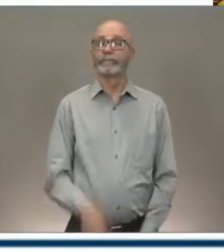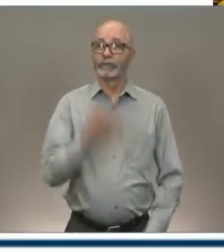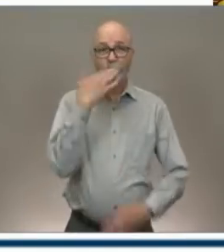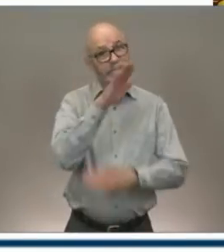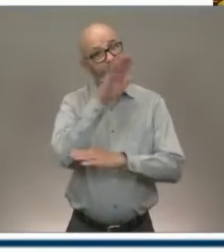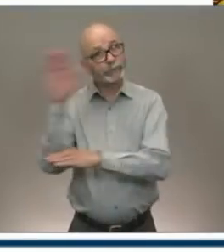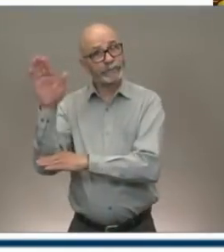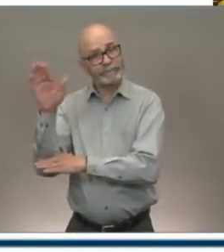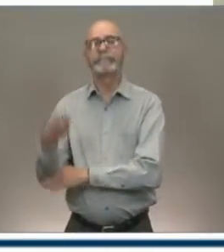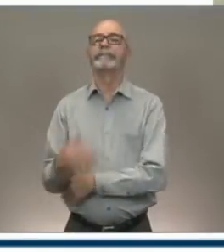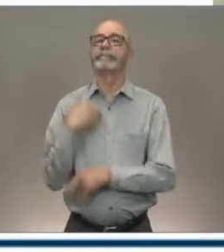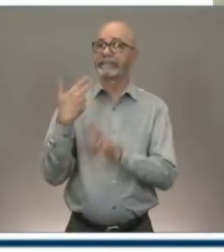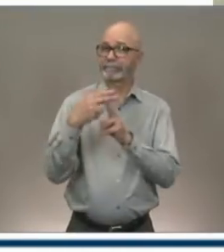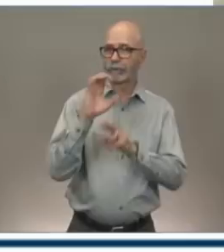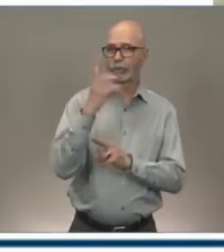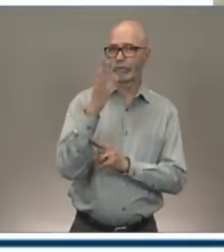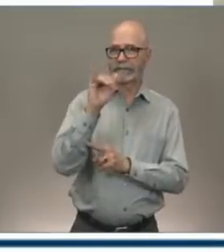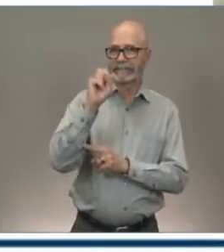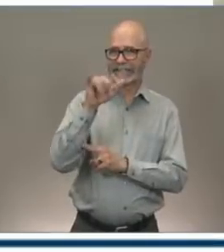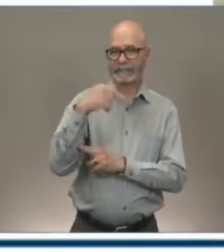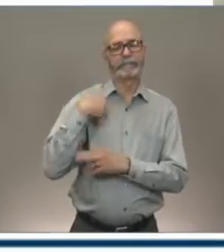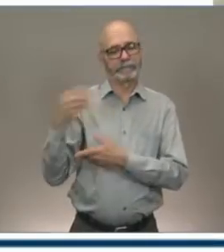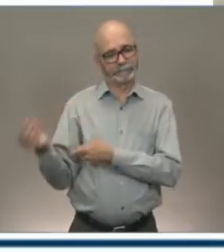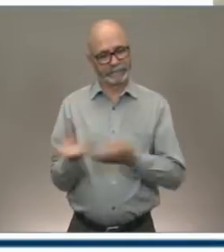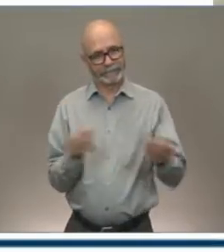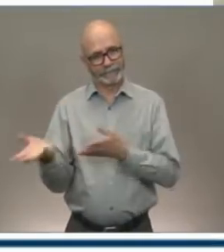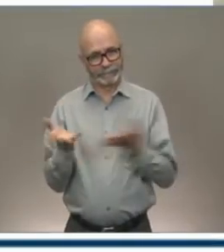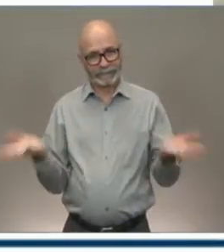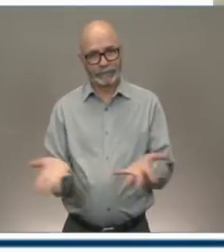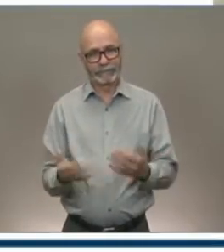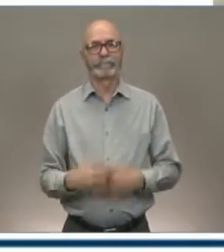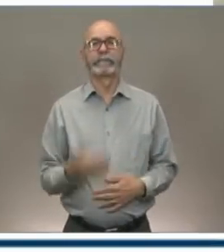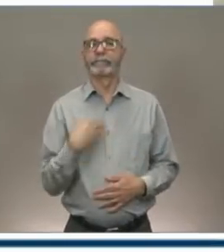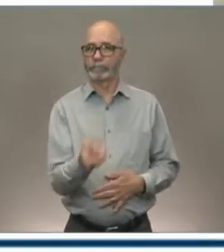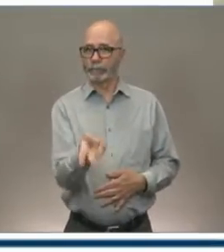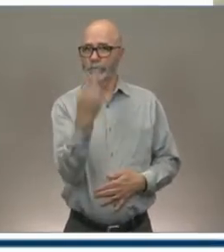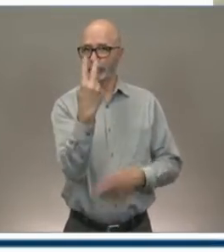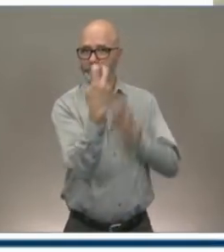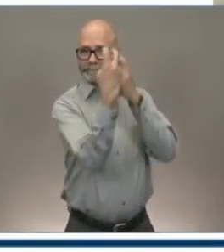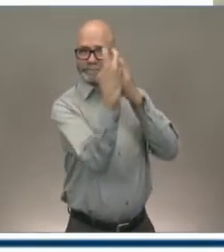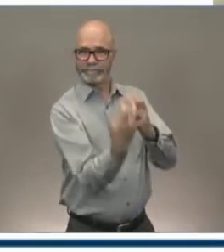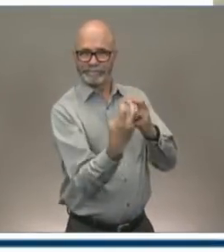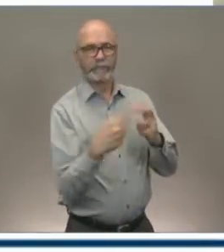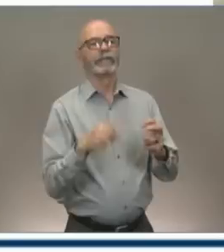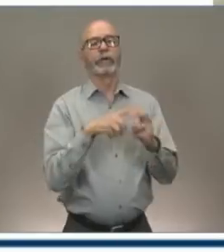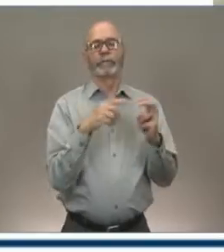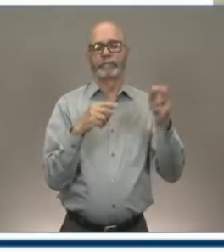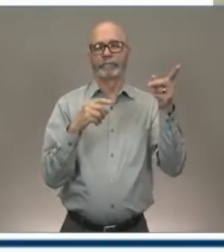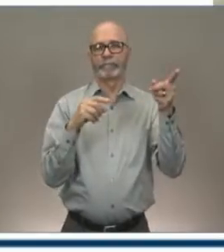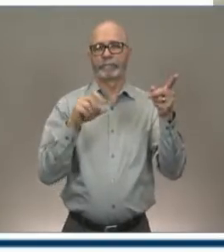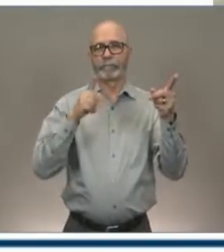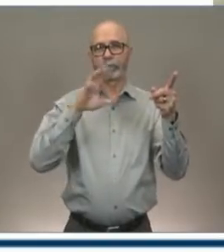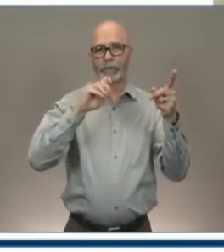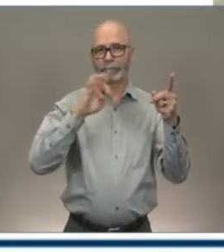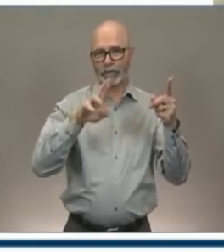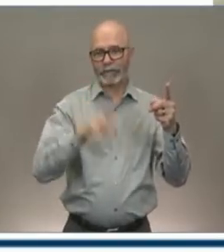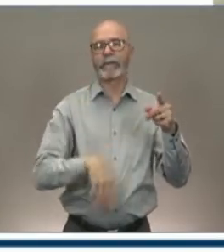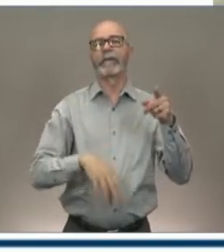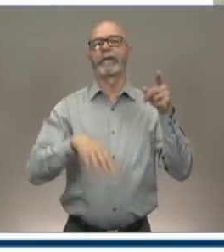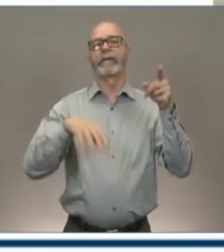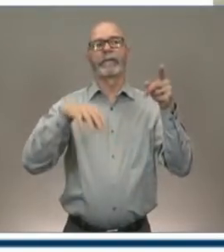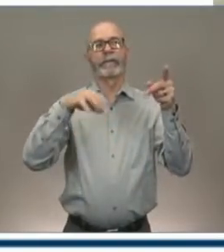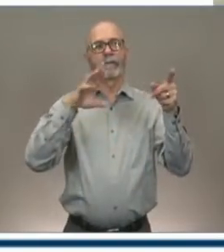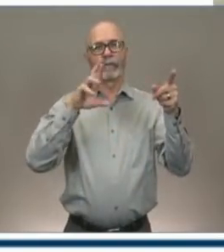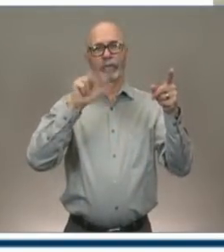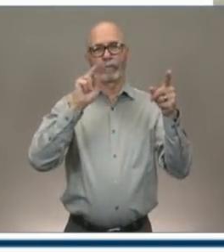Good afternoon, everyone. My name is Christy Matheson, and I'll be your moderator for today's press briefing. Before we begin, I'd like to introduce the Premier of Nova Scotia, the Honourable Ian